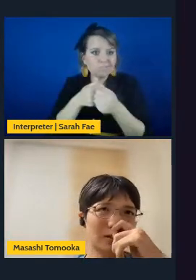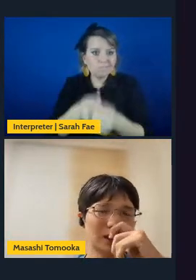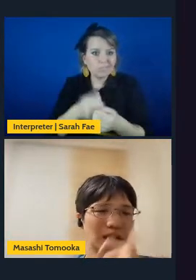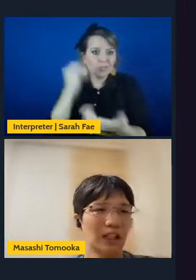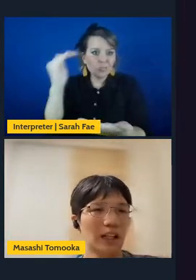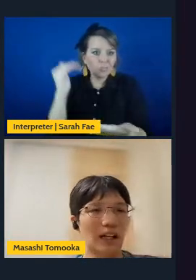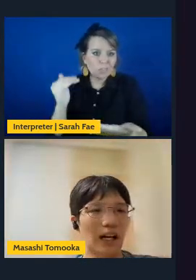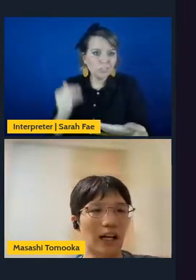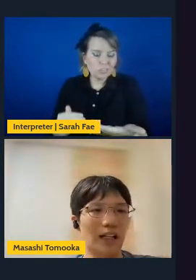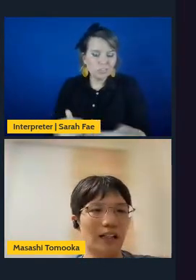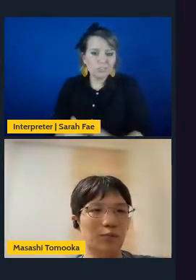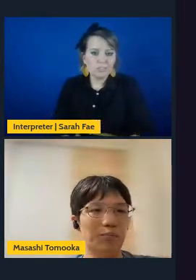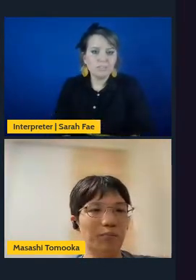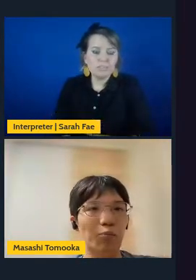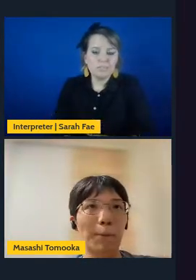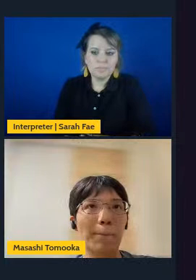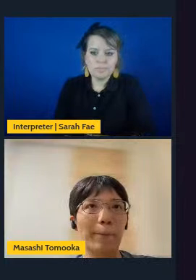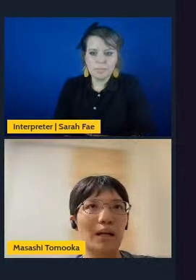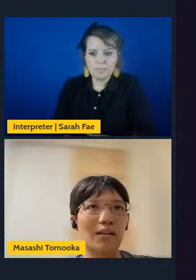So